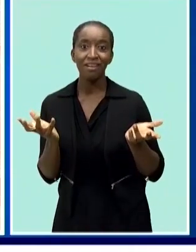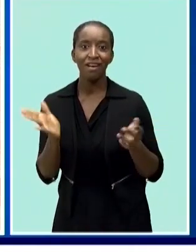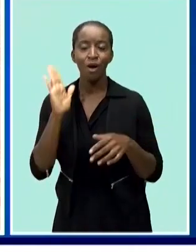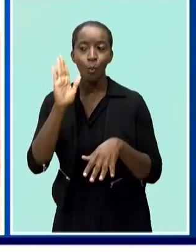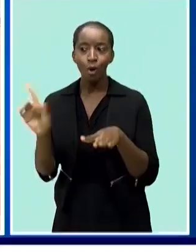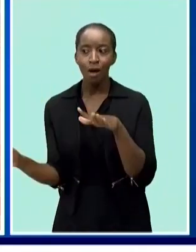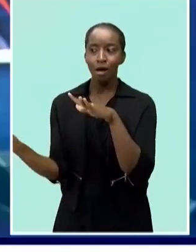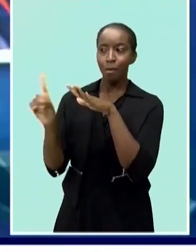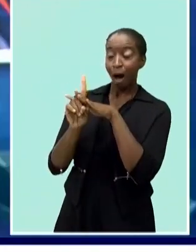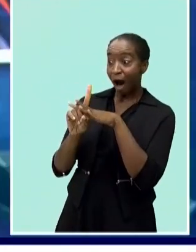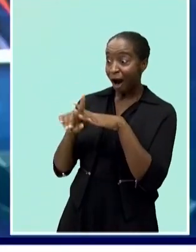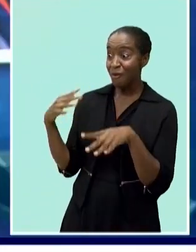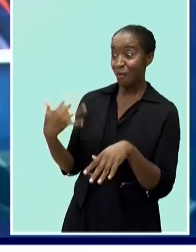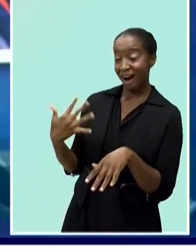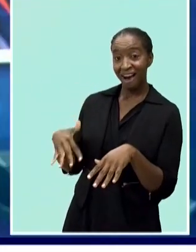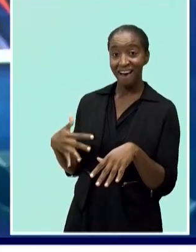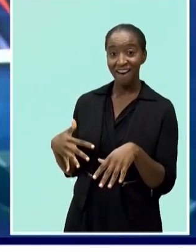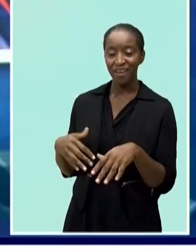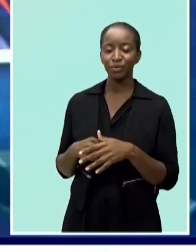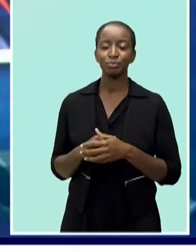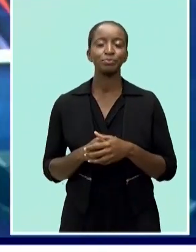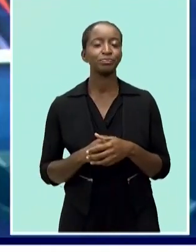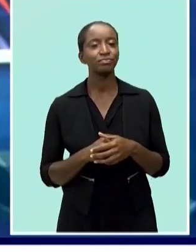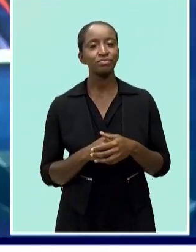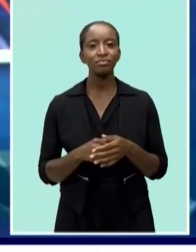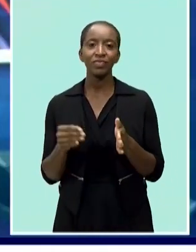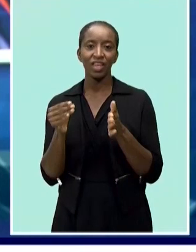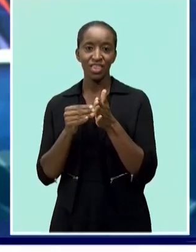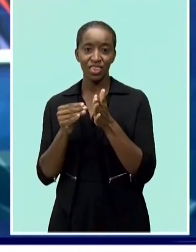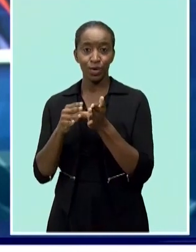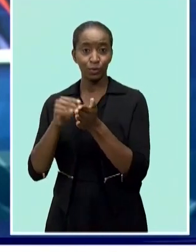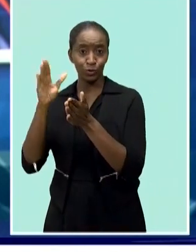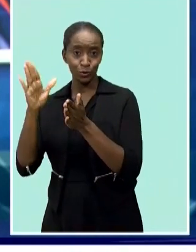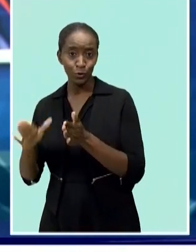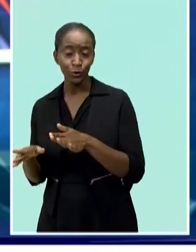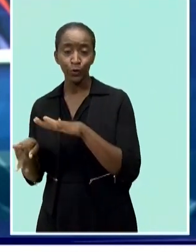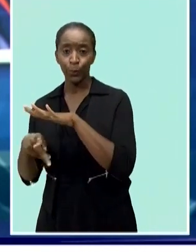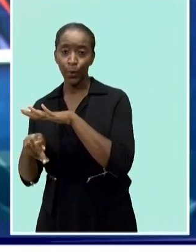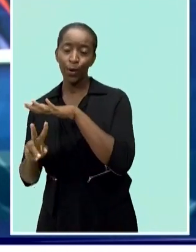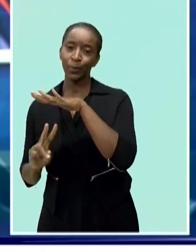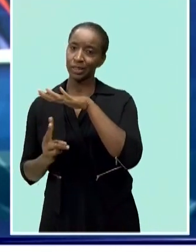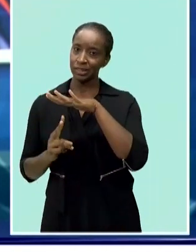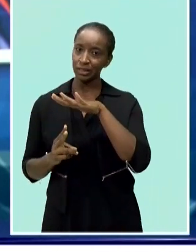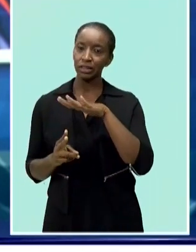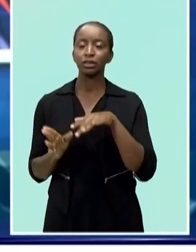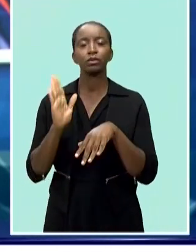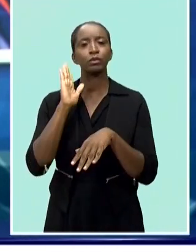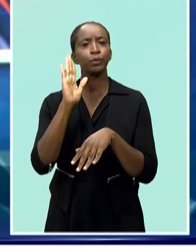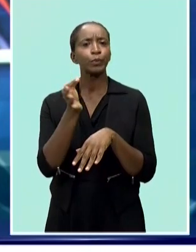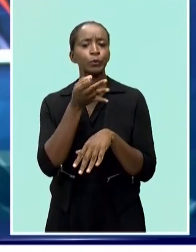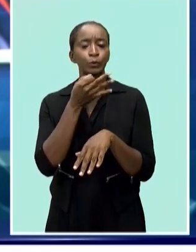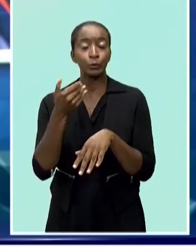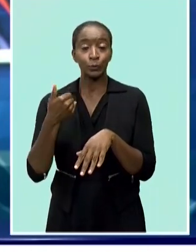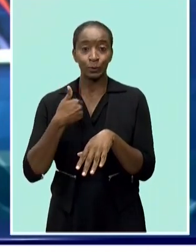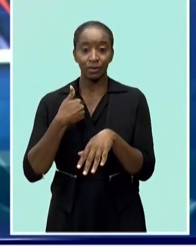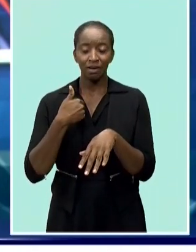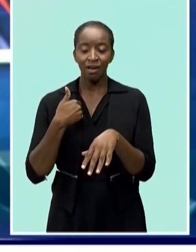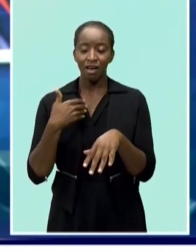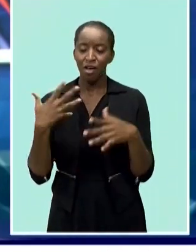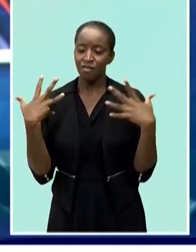surprise. Thousands of primary and secondary school students across the island will soon have healthier options to remain